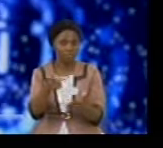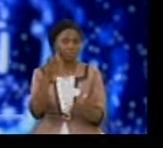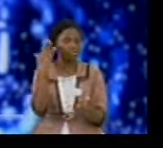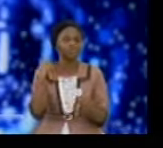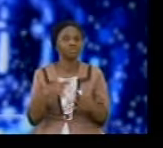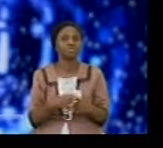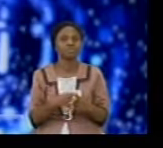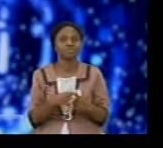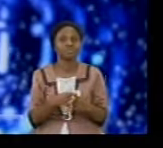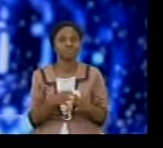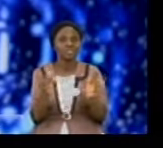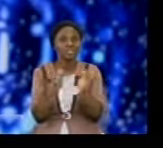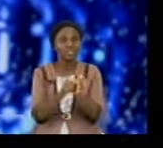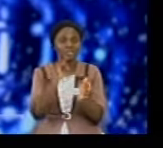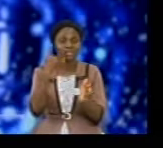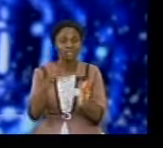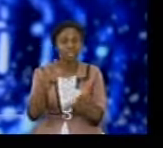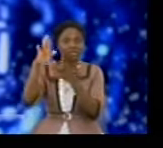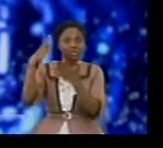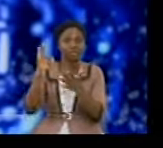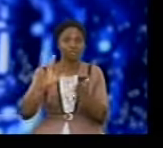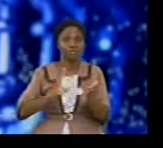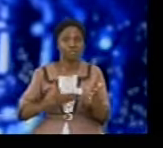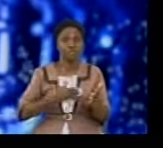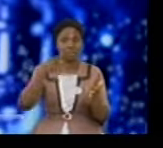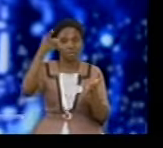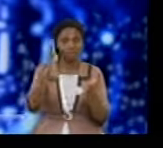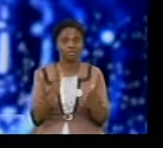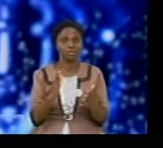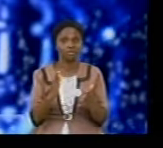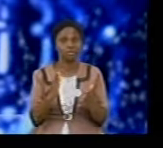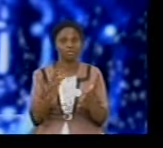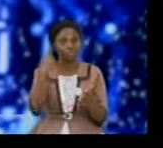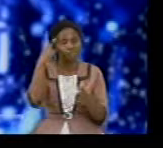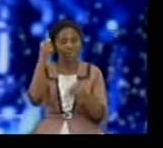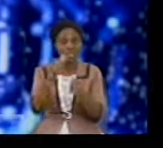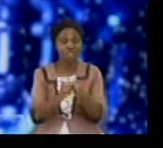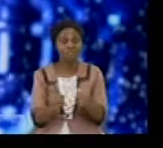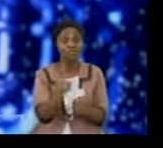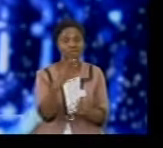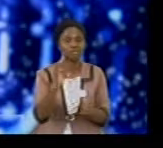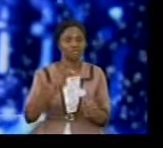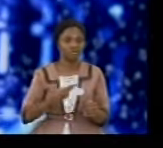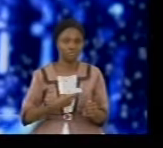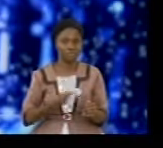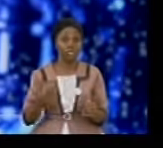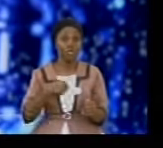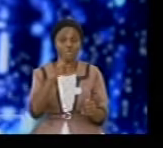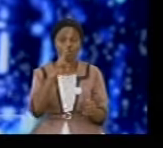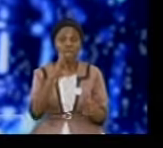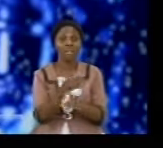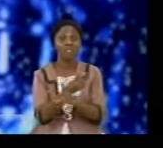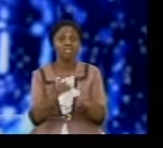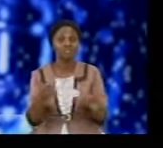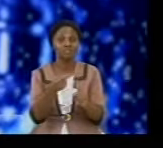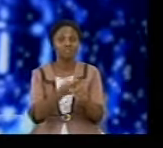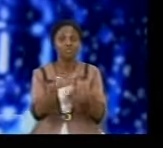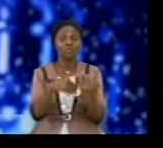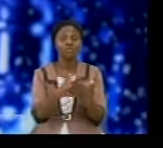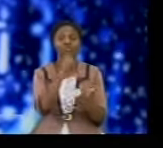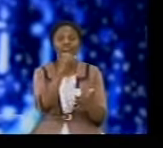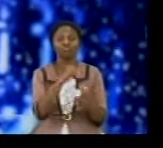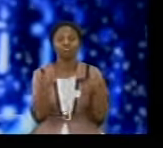expectation of God from every one of us. We are delivered from old sinfulness through